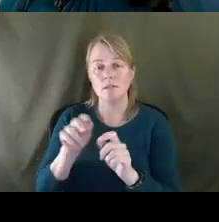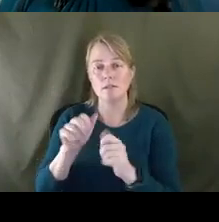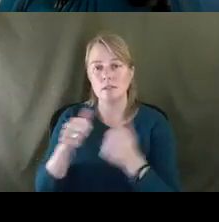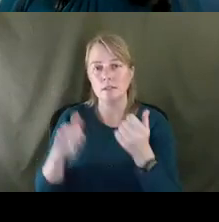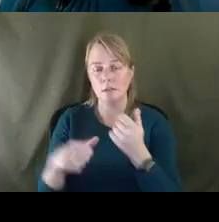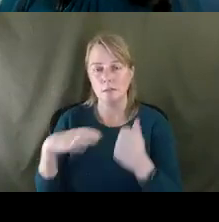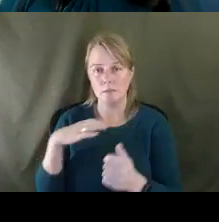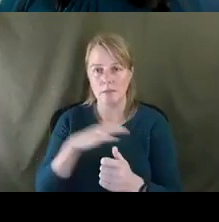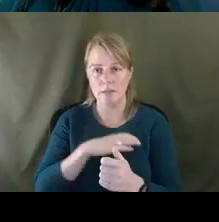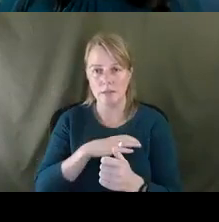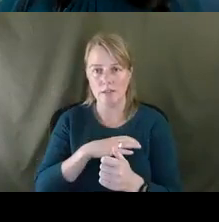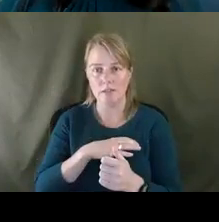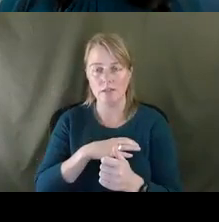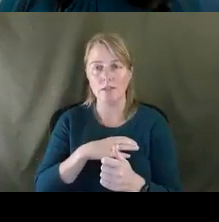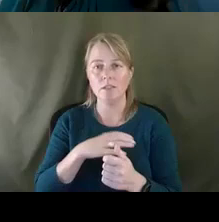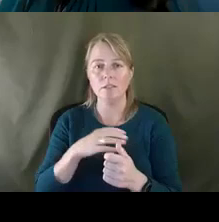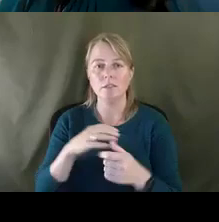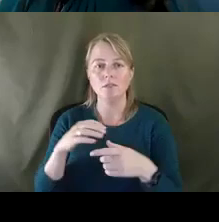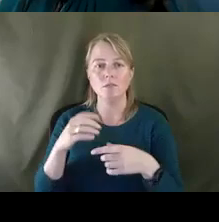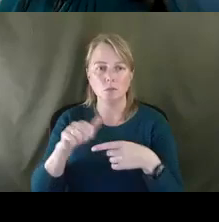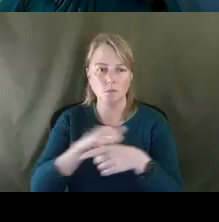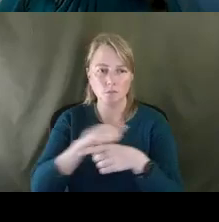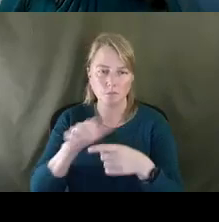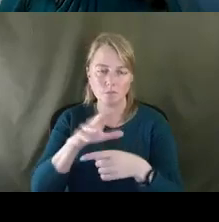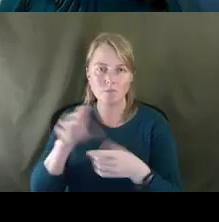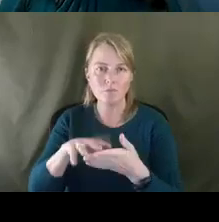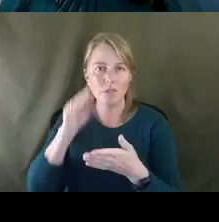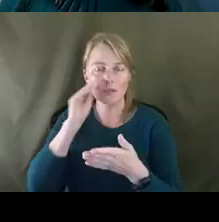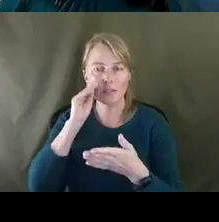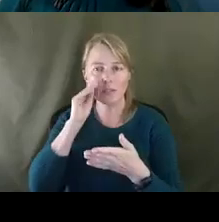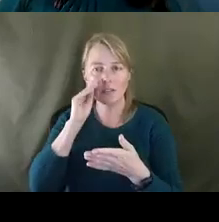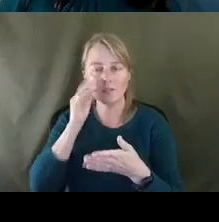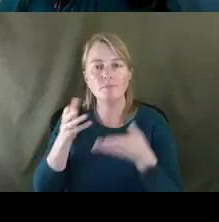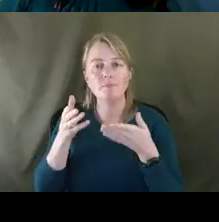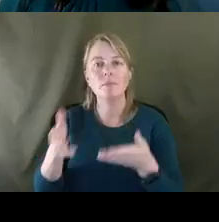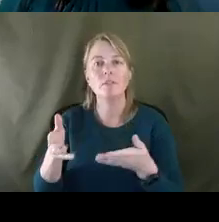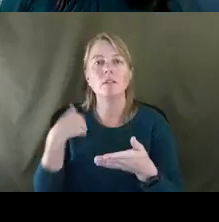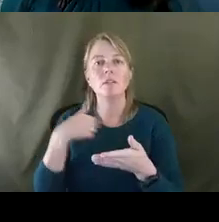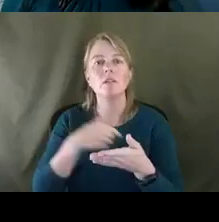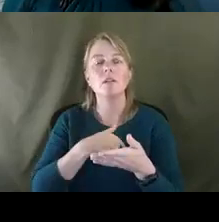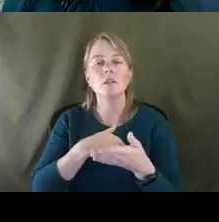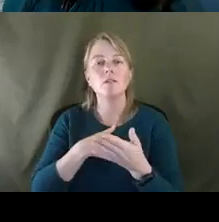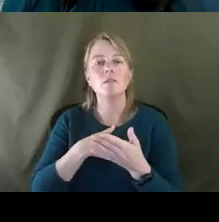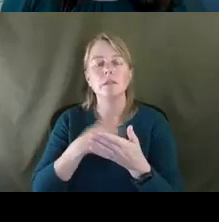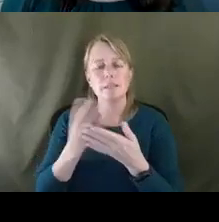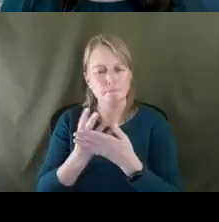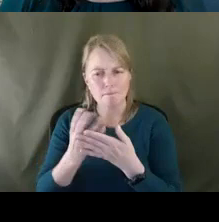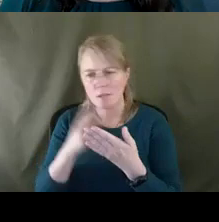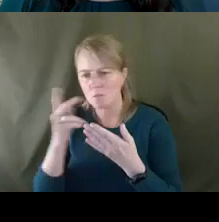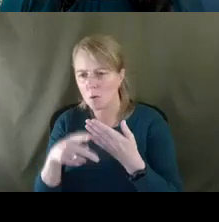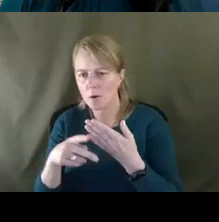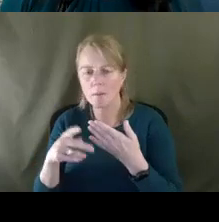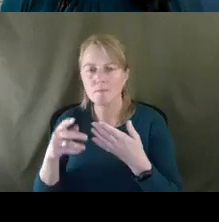subcommittee, the council subcommittee, the training and learning subcommittee. And it was there that we worked to have the program vetted and approved by the